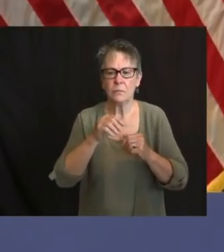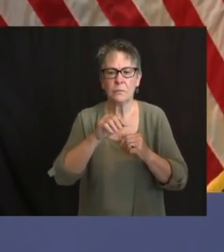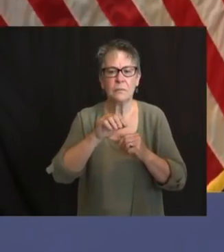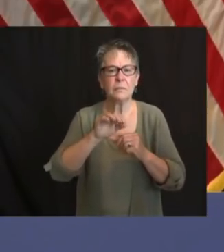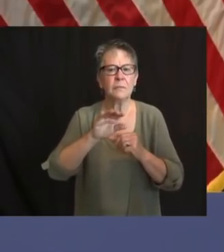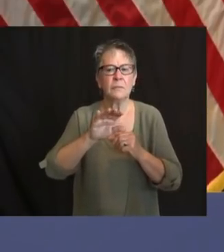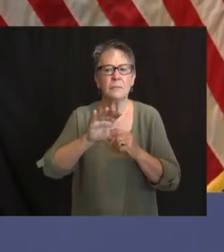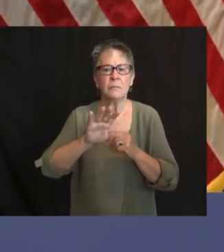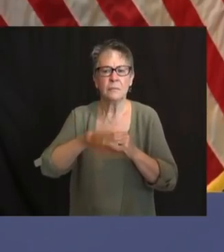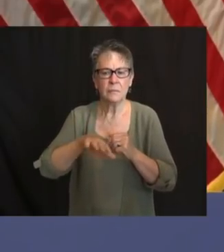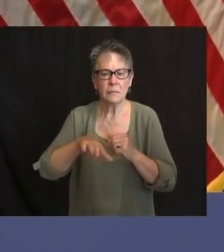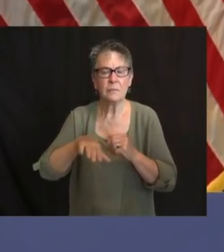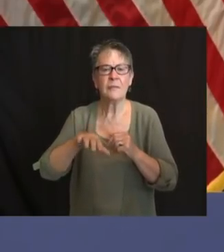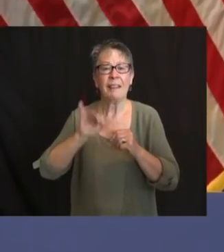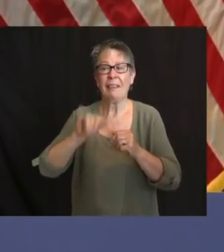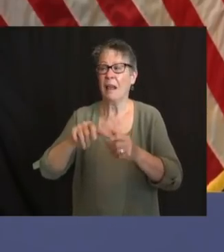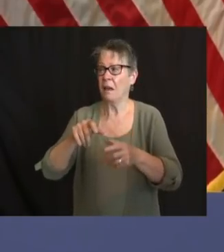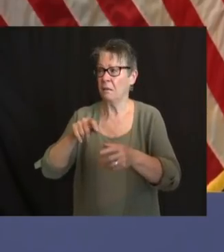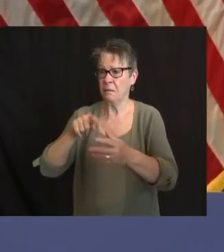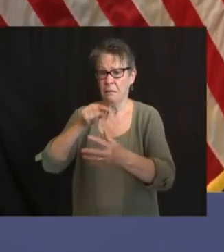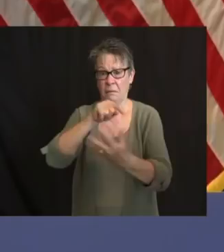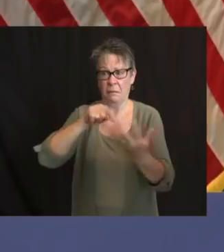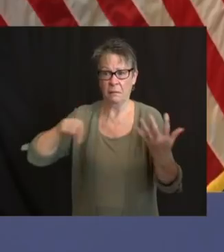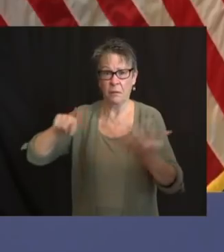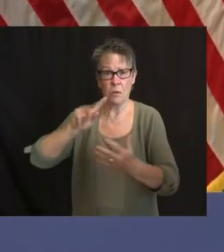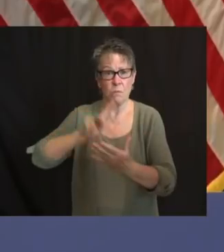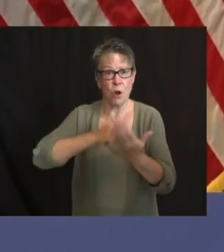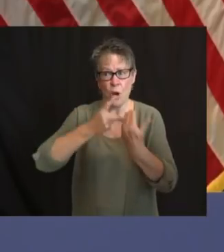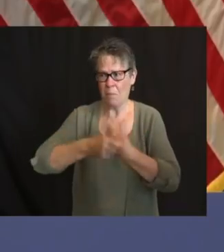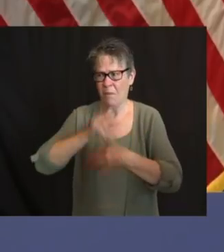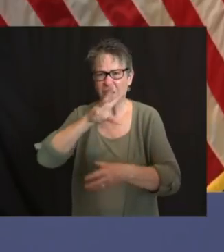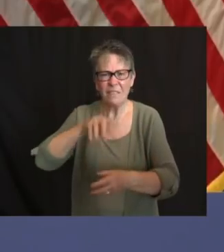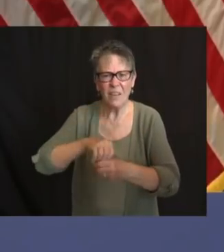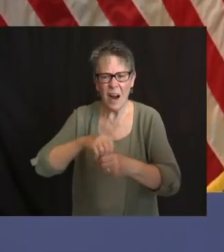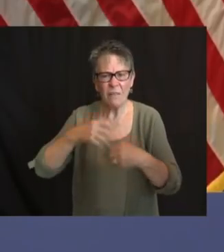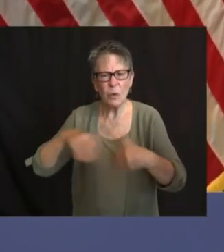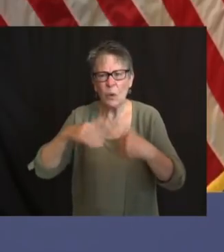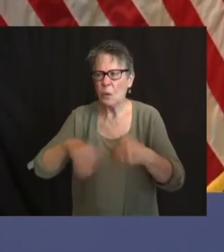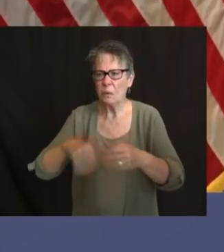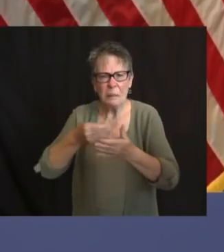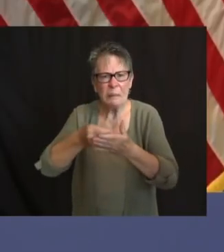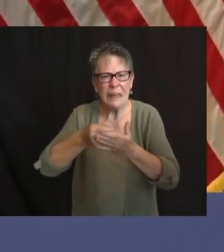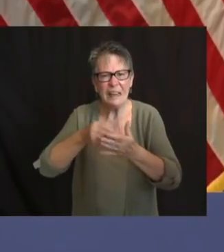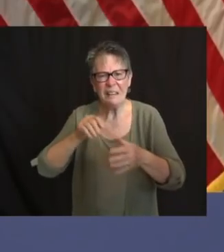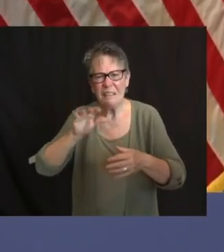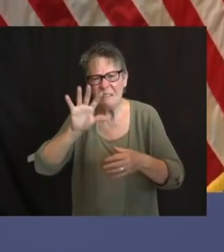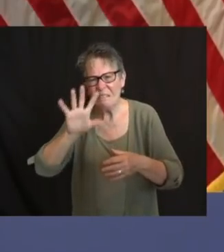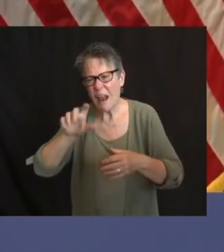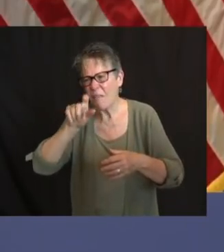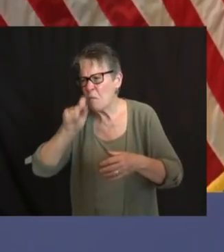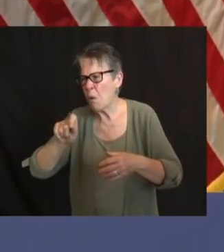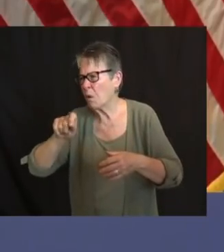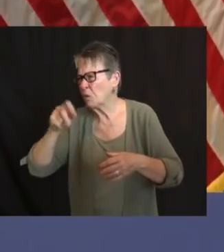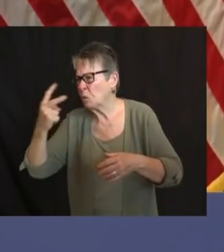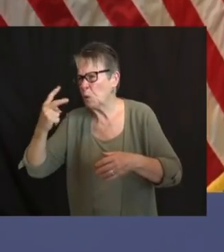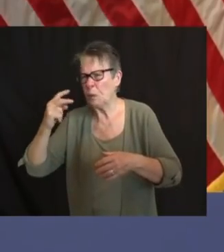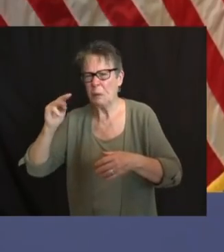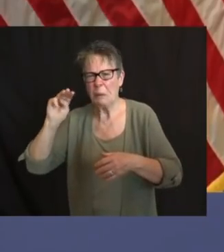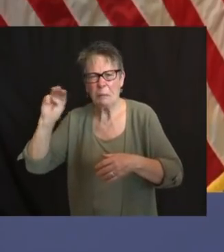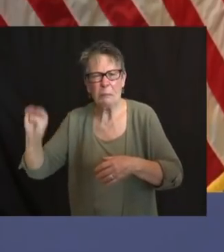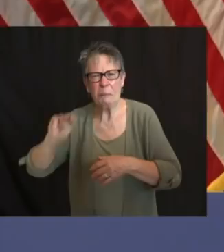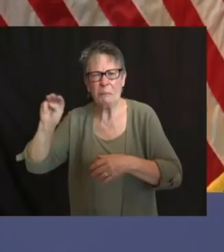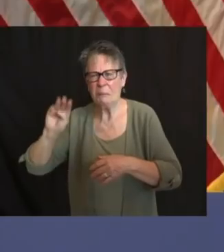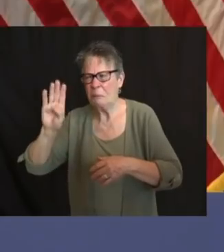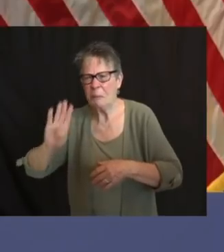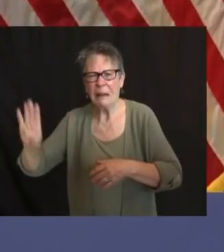now. And there's only 2 ways they get back, and it's probably both ways. Number 1, we must be able to borrow, particularly